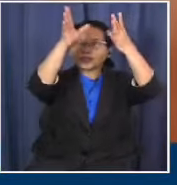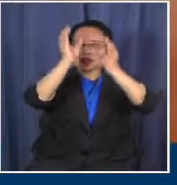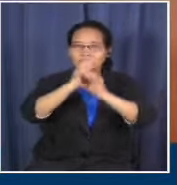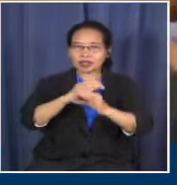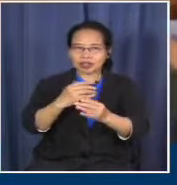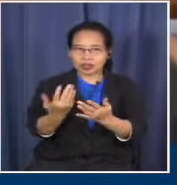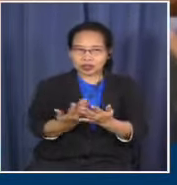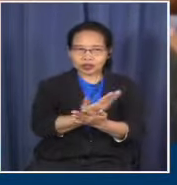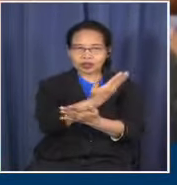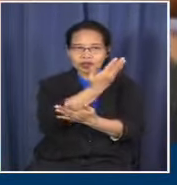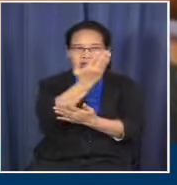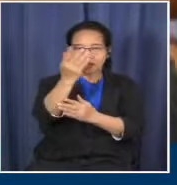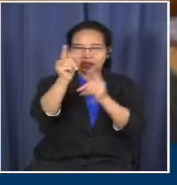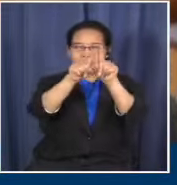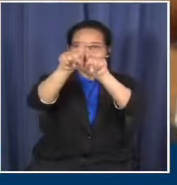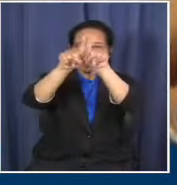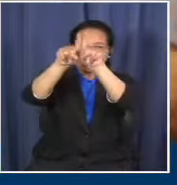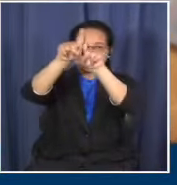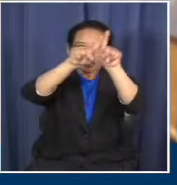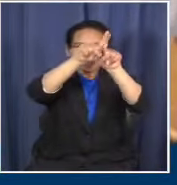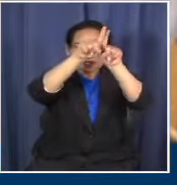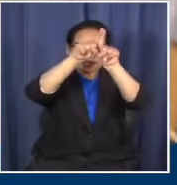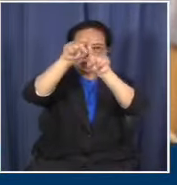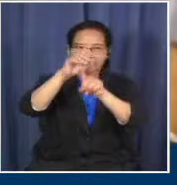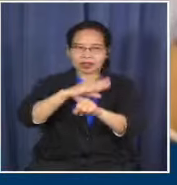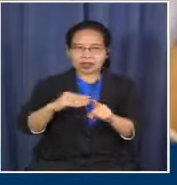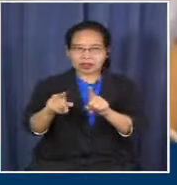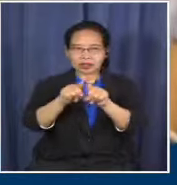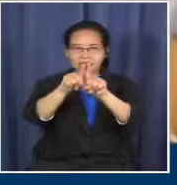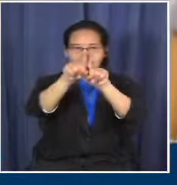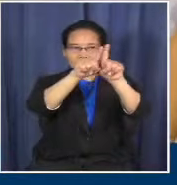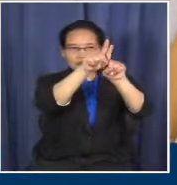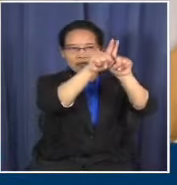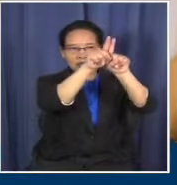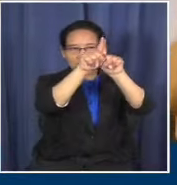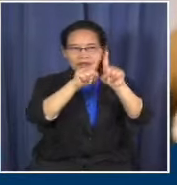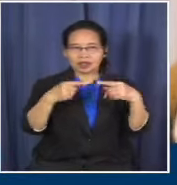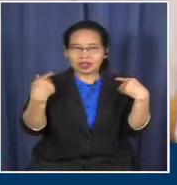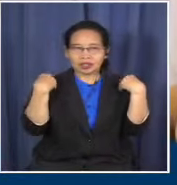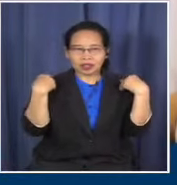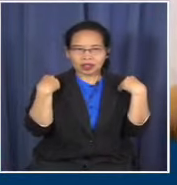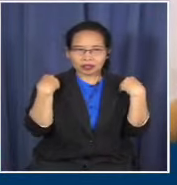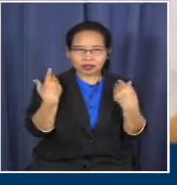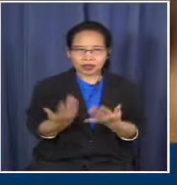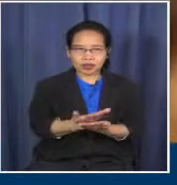galaxies. They explode and create new stars.